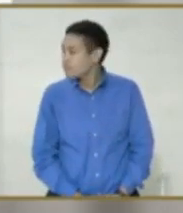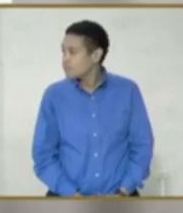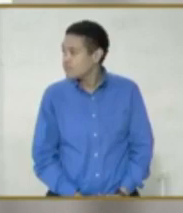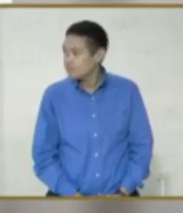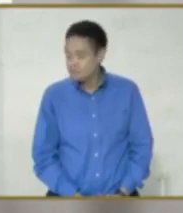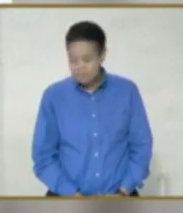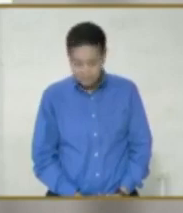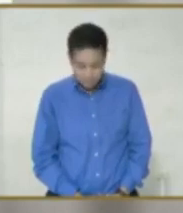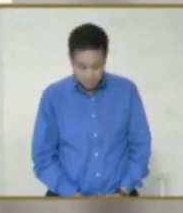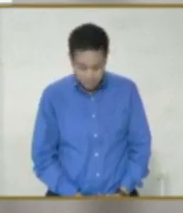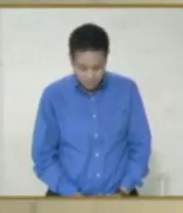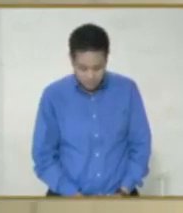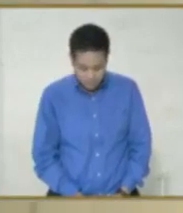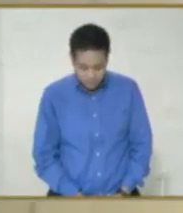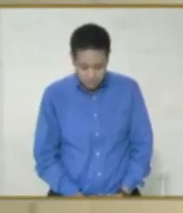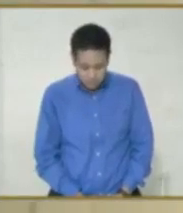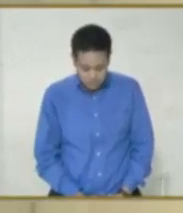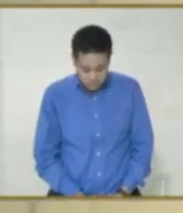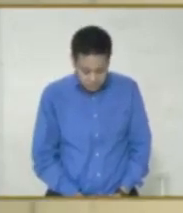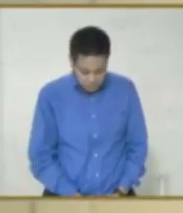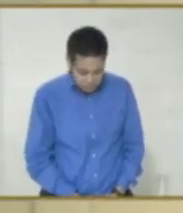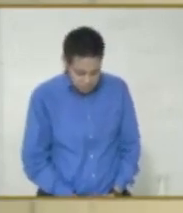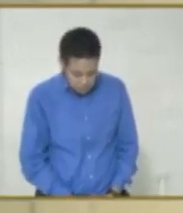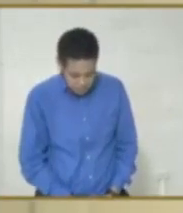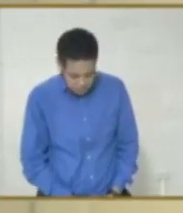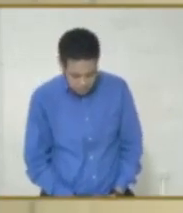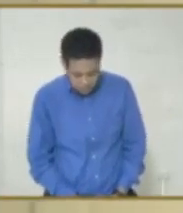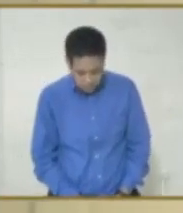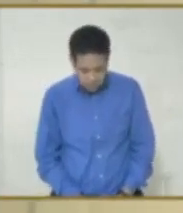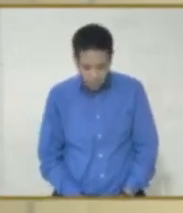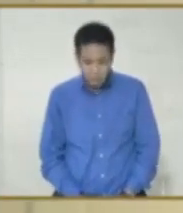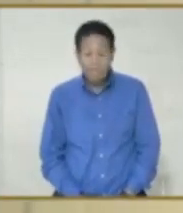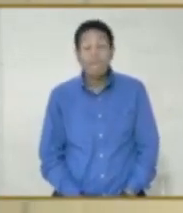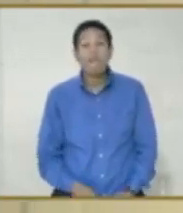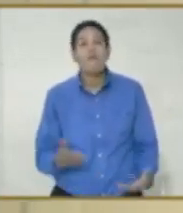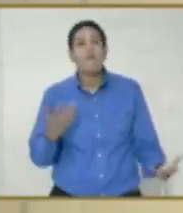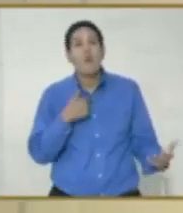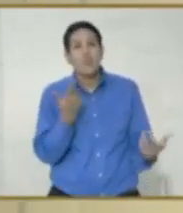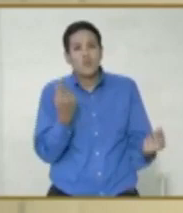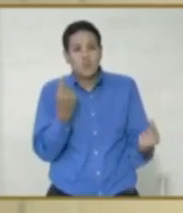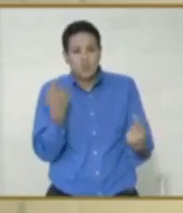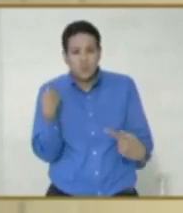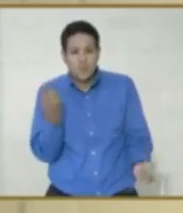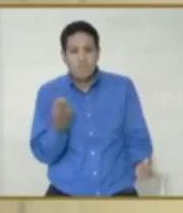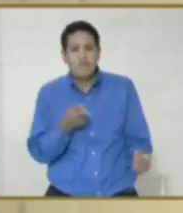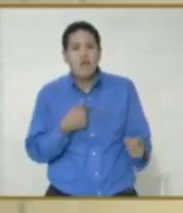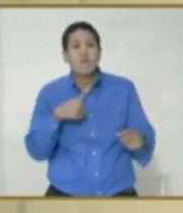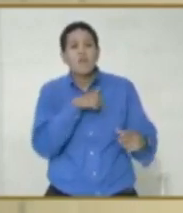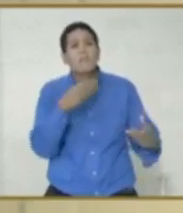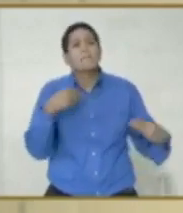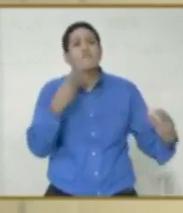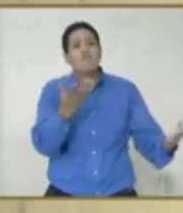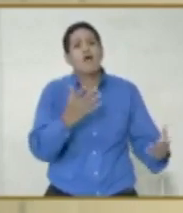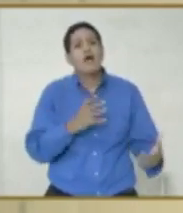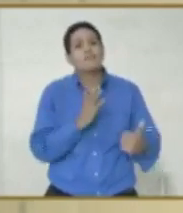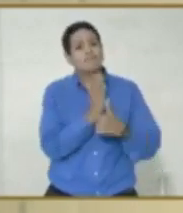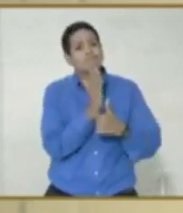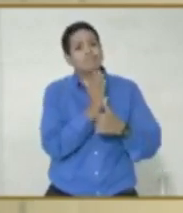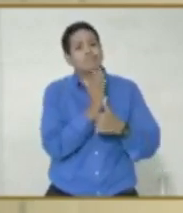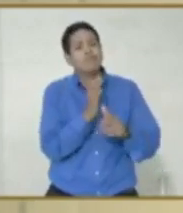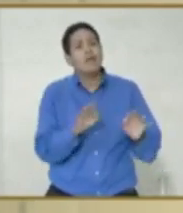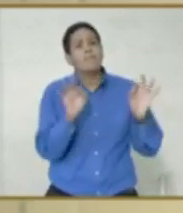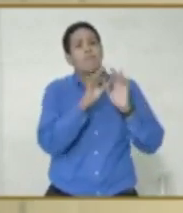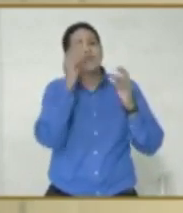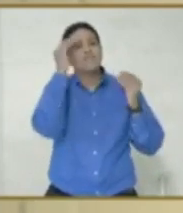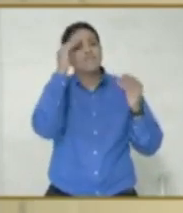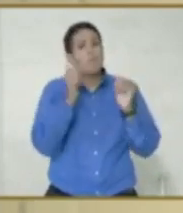fact aligns exactly with what our roles have been, generally speaking. One, we have been providing critical information for most of the communities